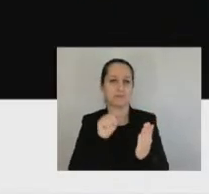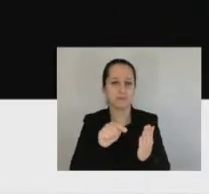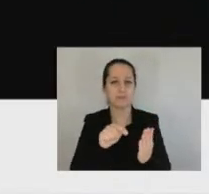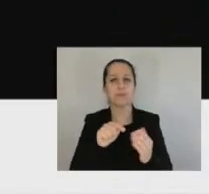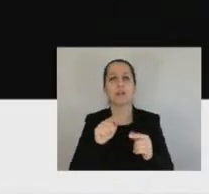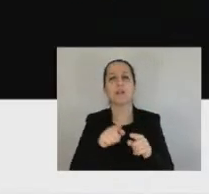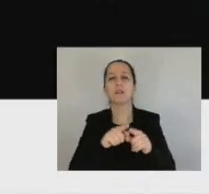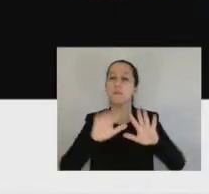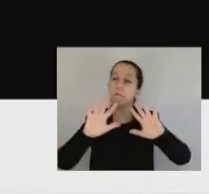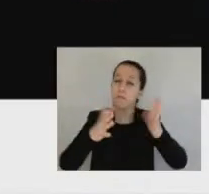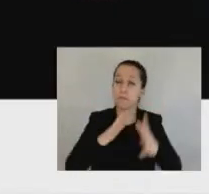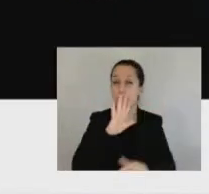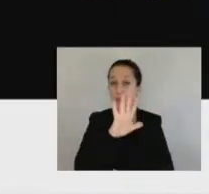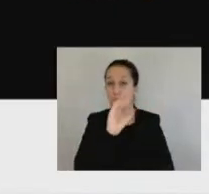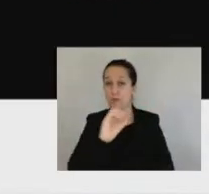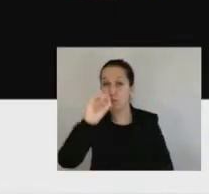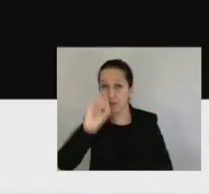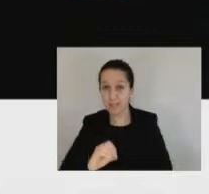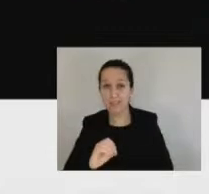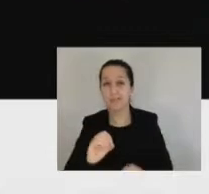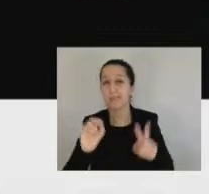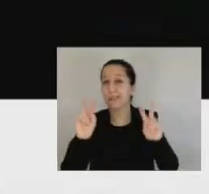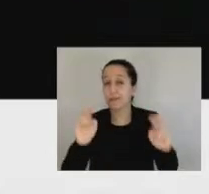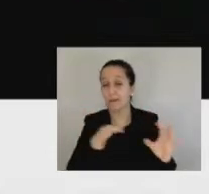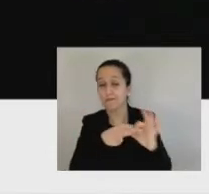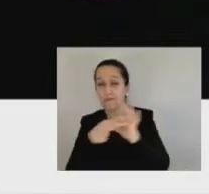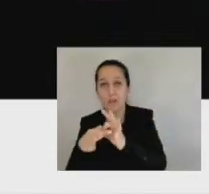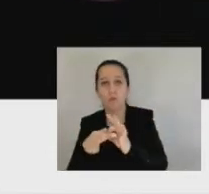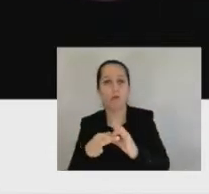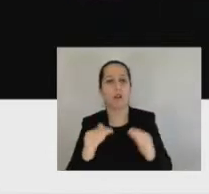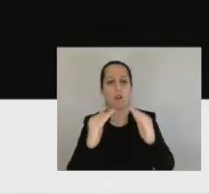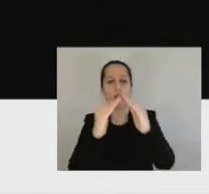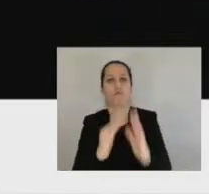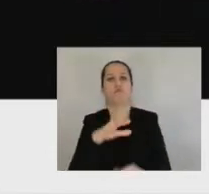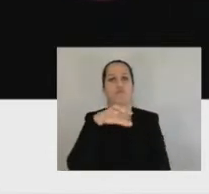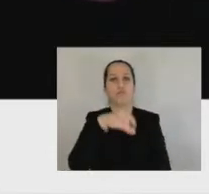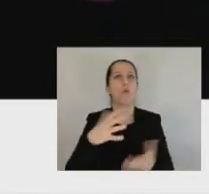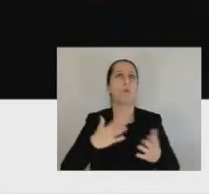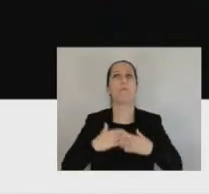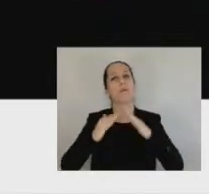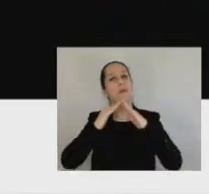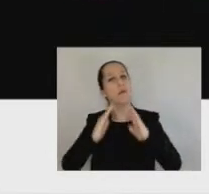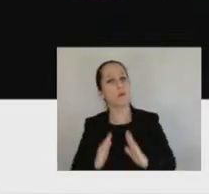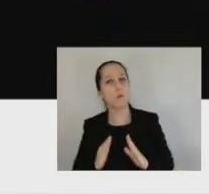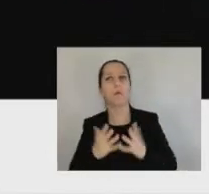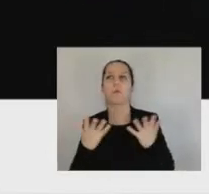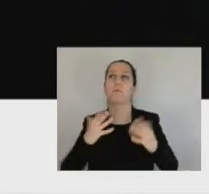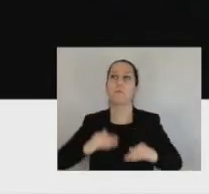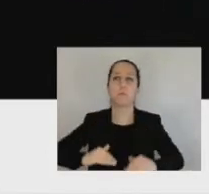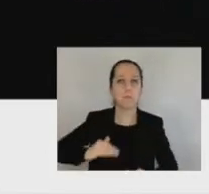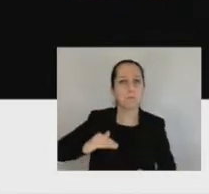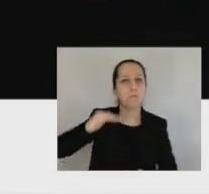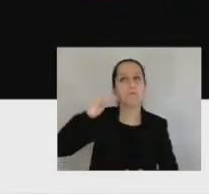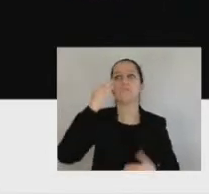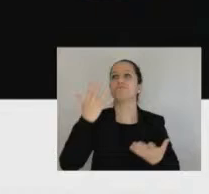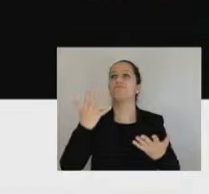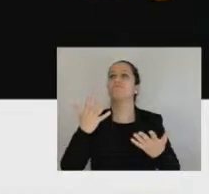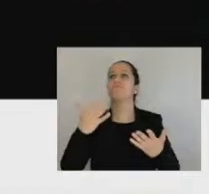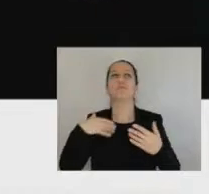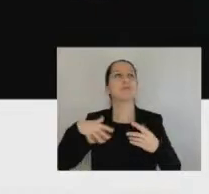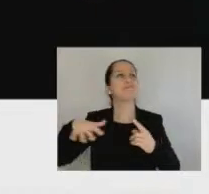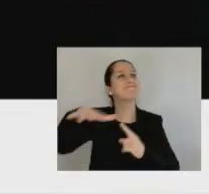You've seen that public health results have to do with the geographical location, where you live, where you